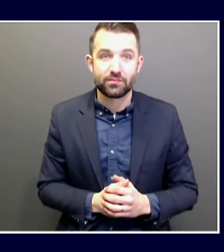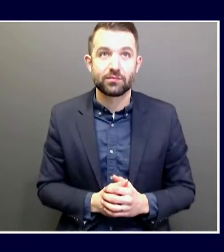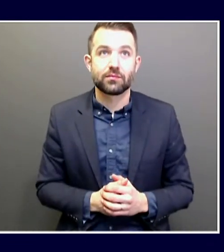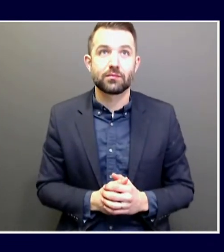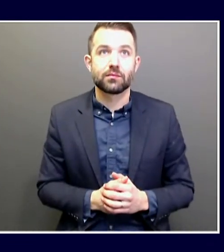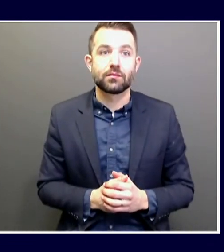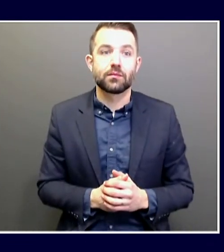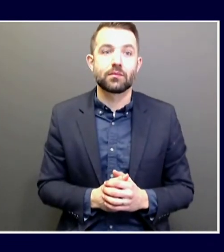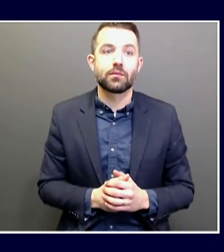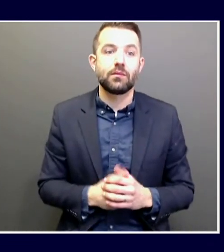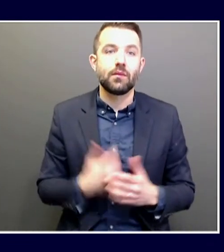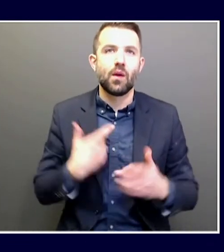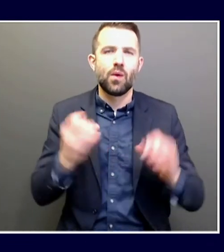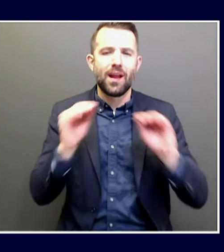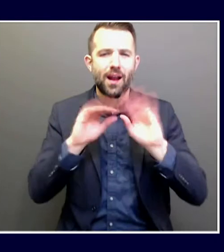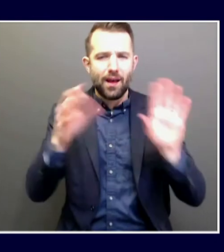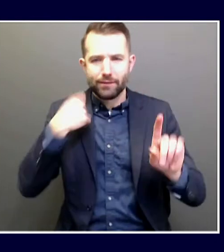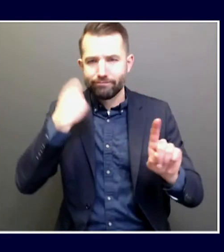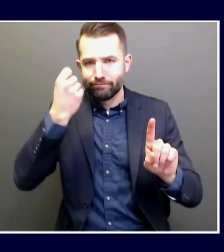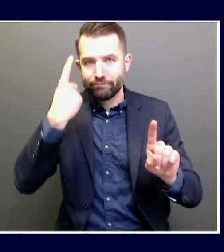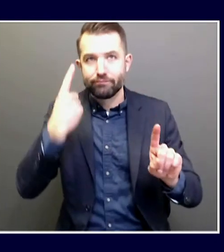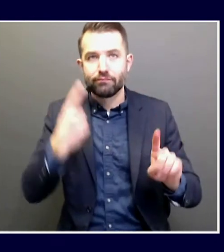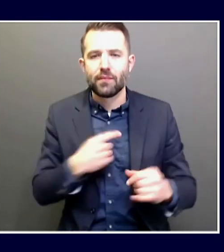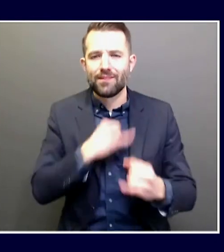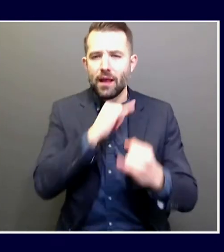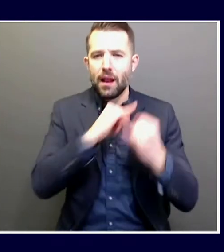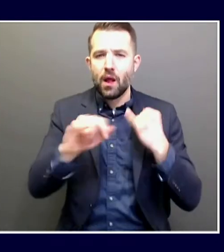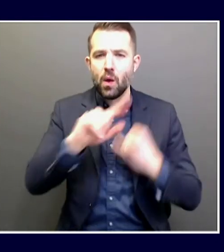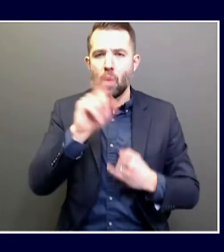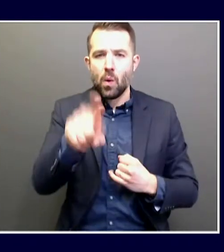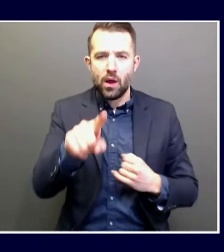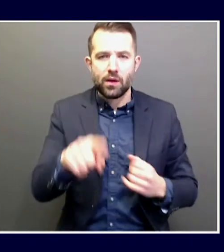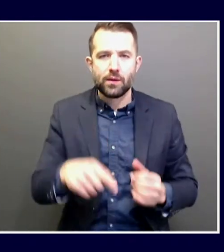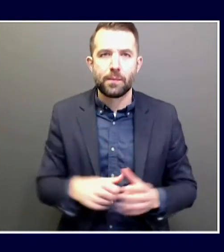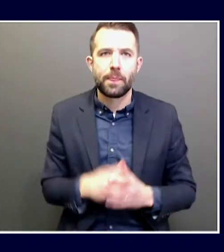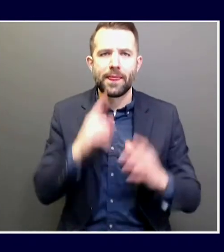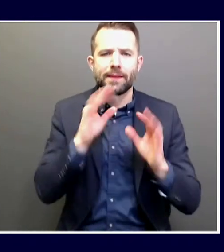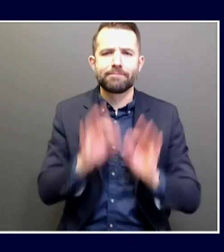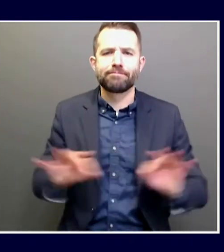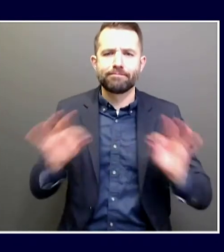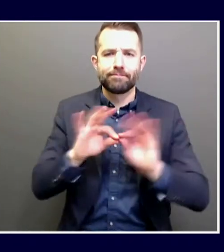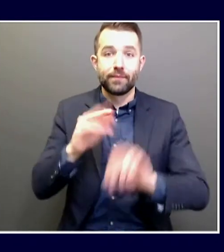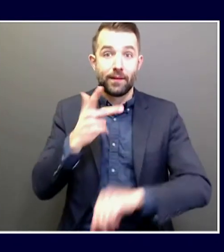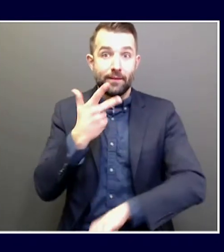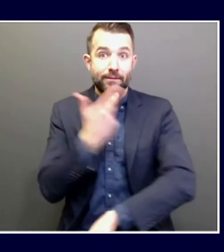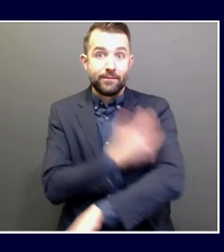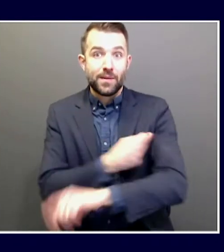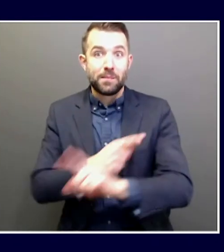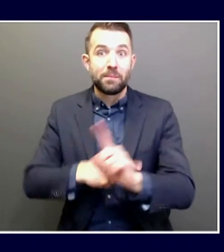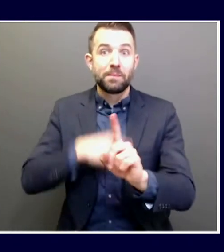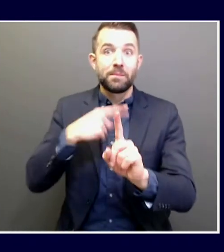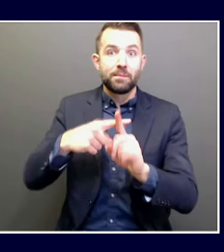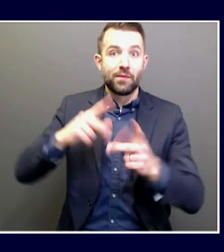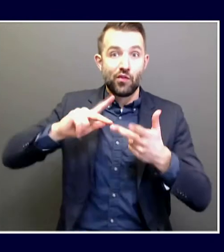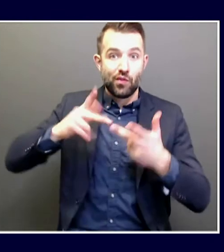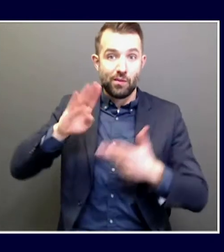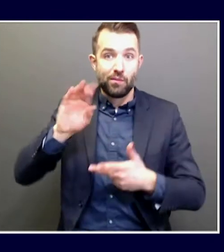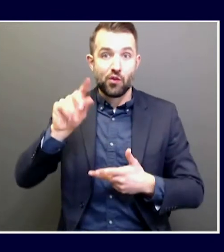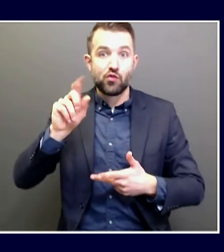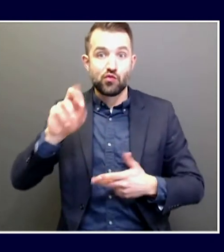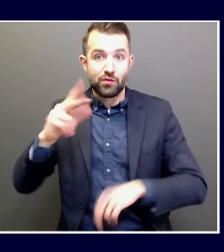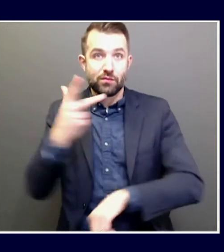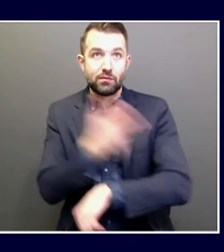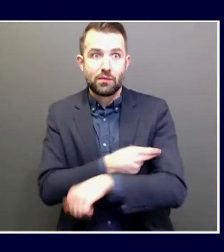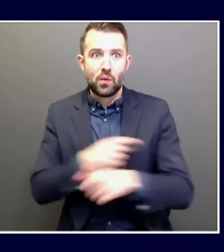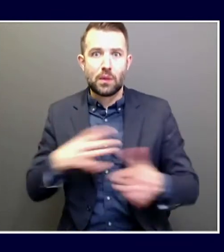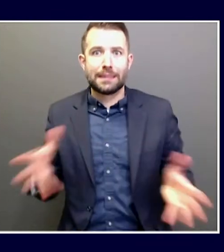about something you also just mentioned, the importance of being vaccinated as well as boosted. I was looking at the data for the number of